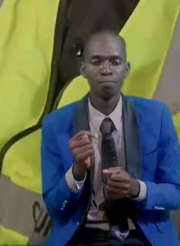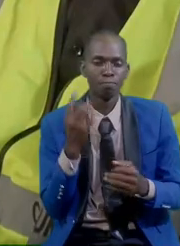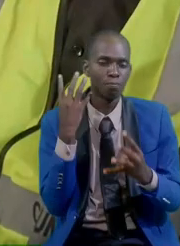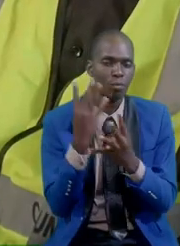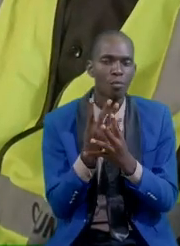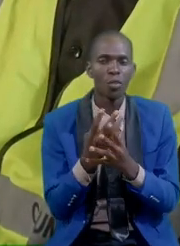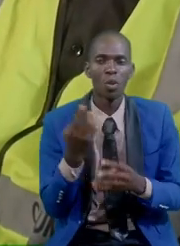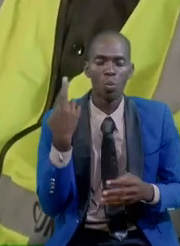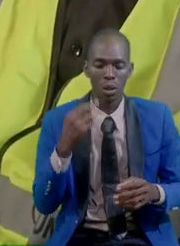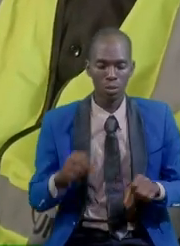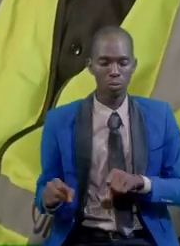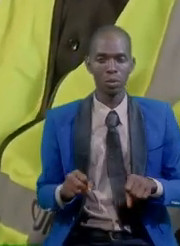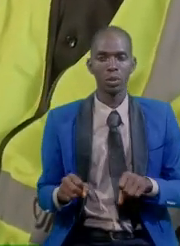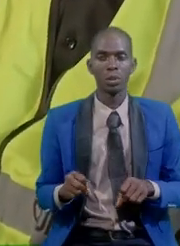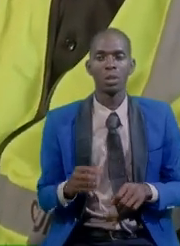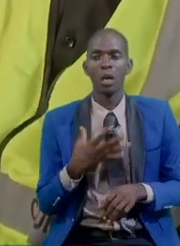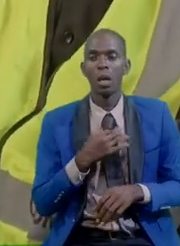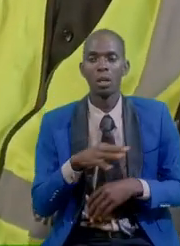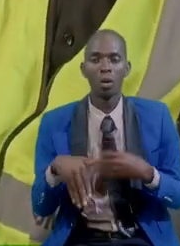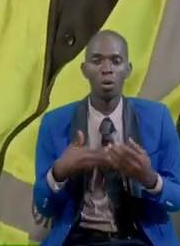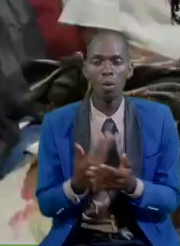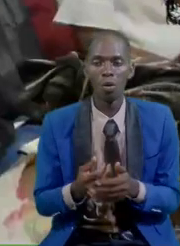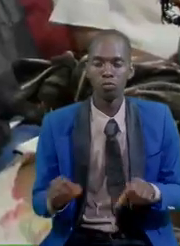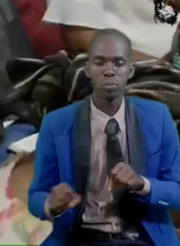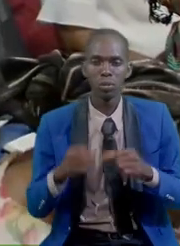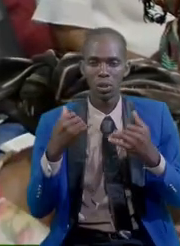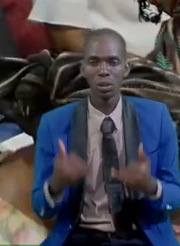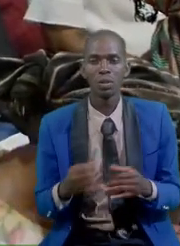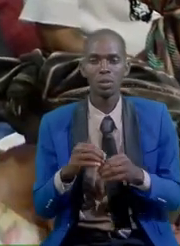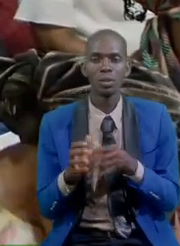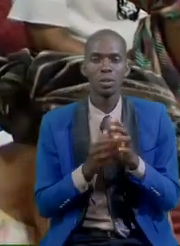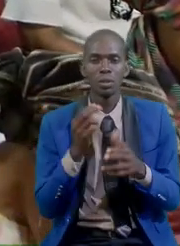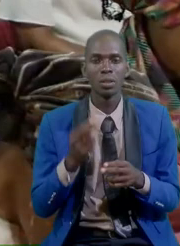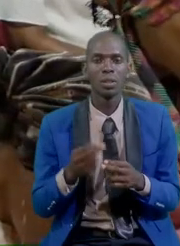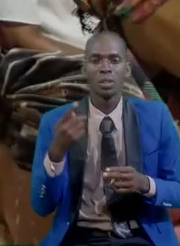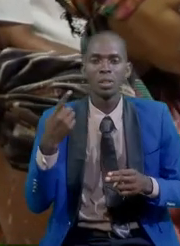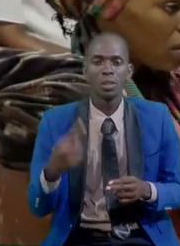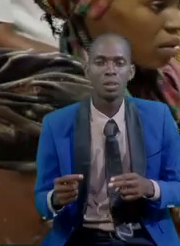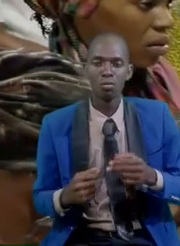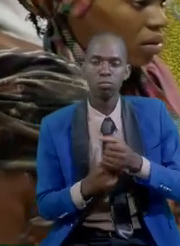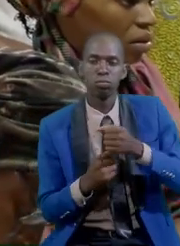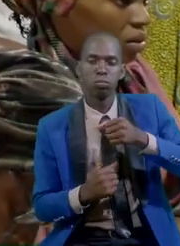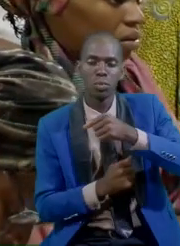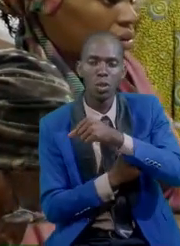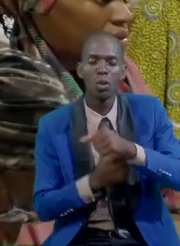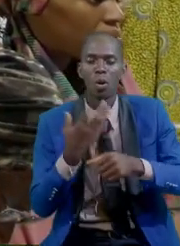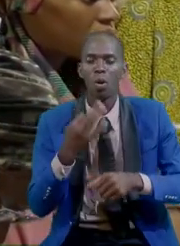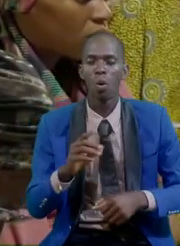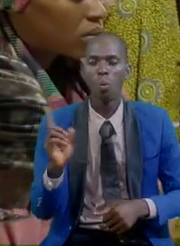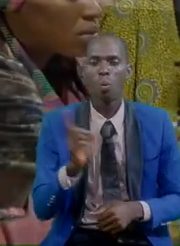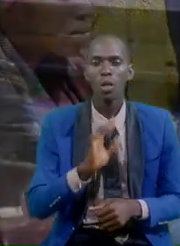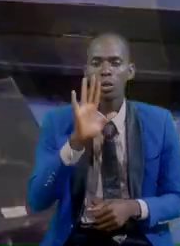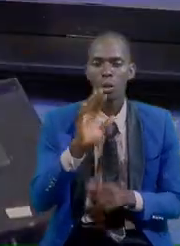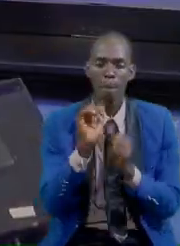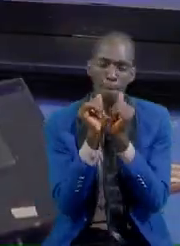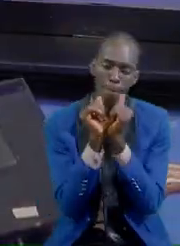shaking already. I said they're shaking already. The foundation of where your bondage came from is